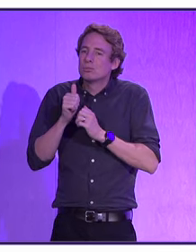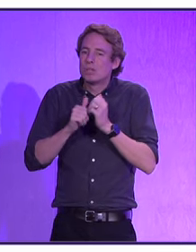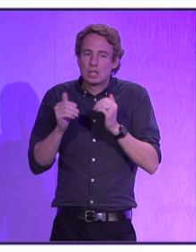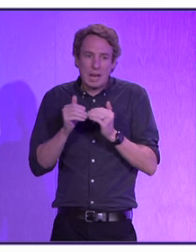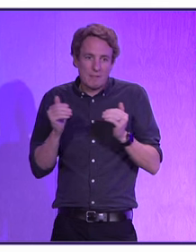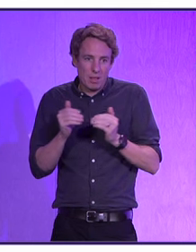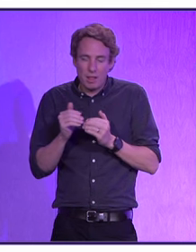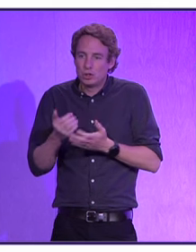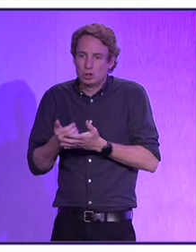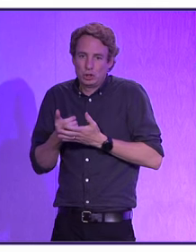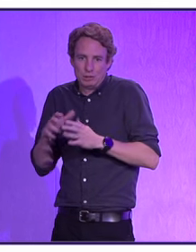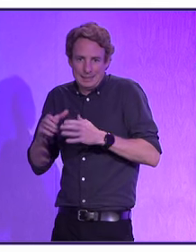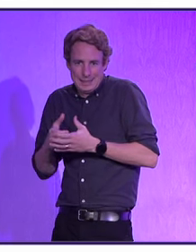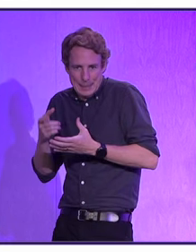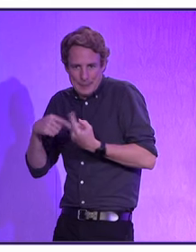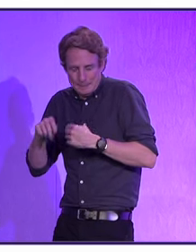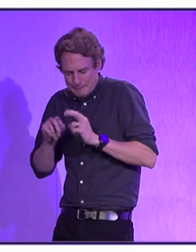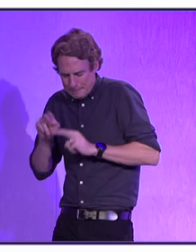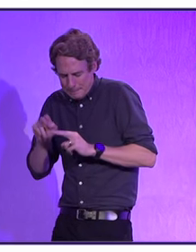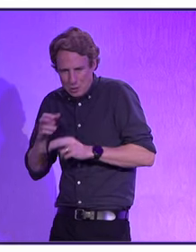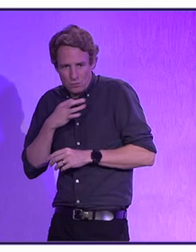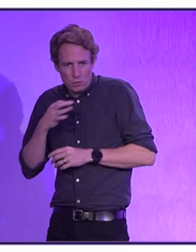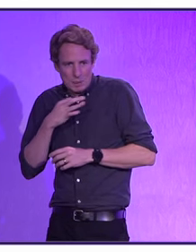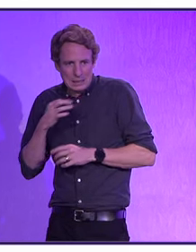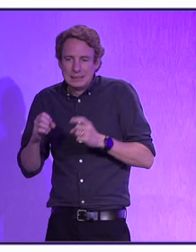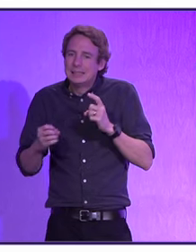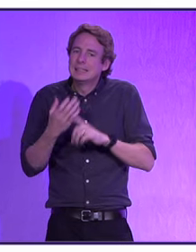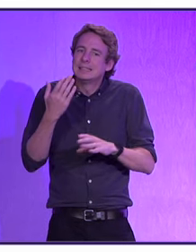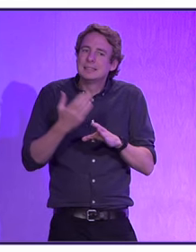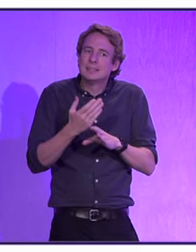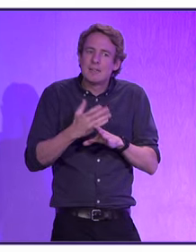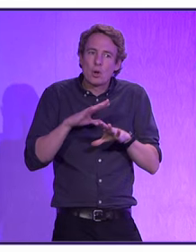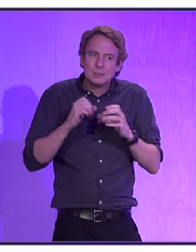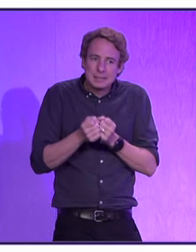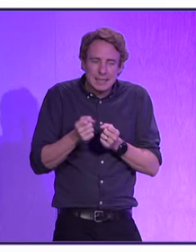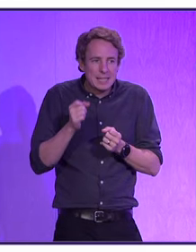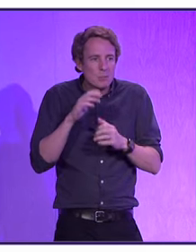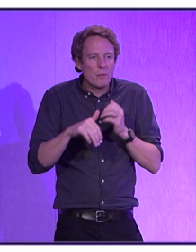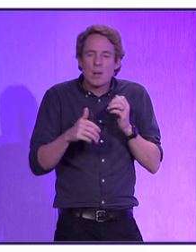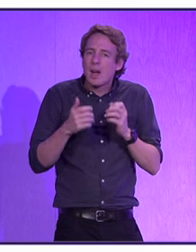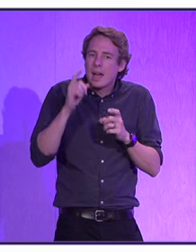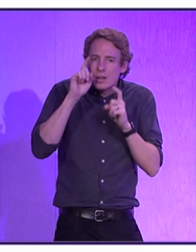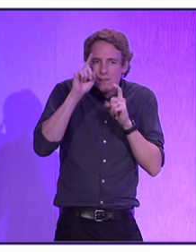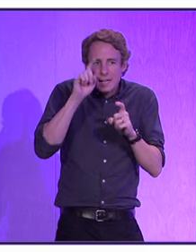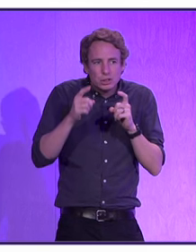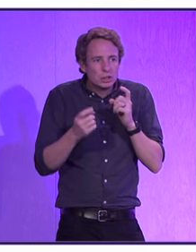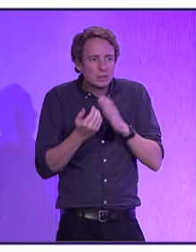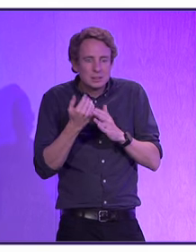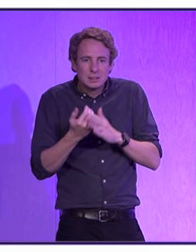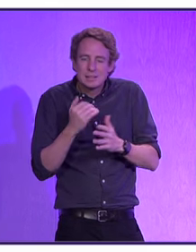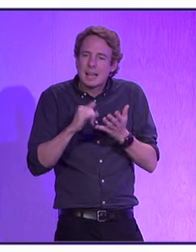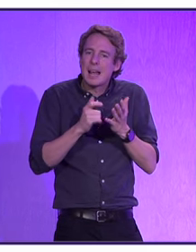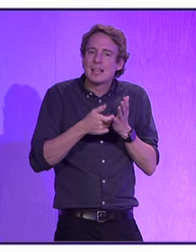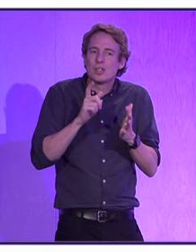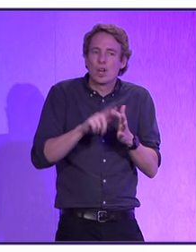an infrastructure level, you deal with the security team. For vulnerability assessment, you deal with the DevOps team, right, for the innovation and the modernization,